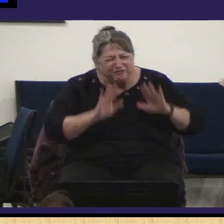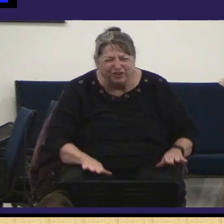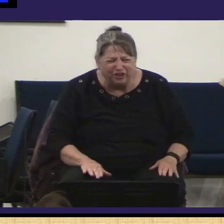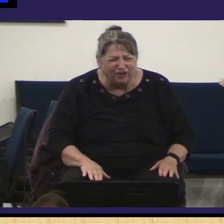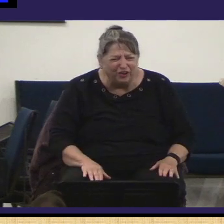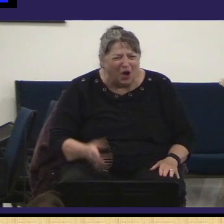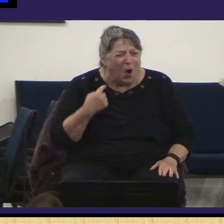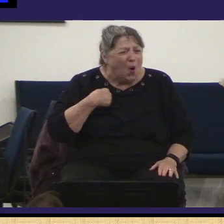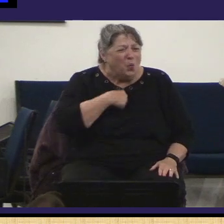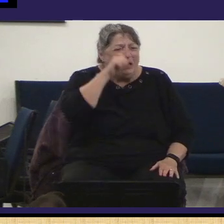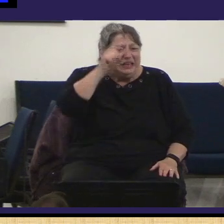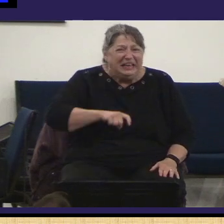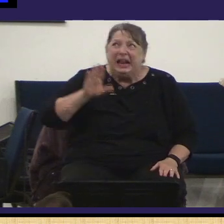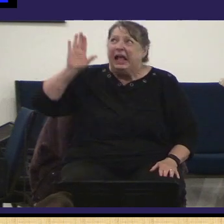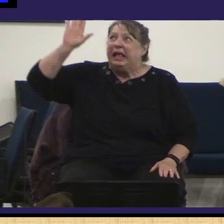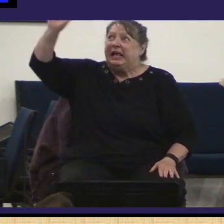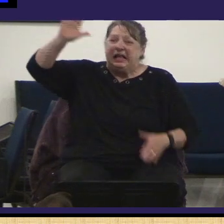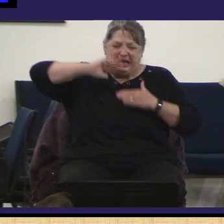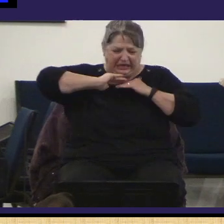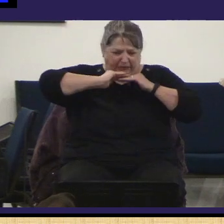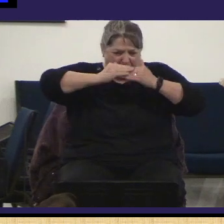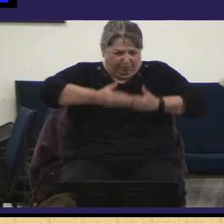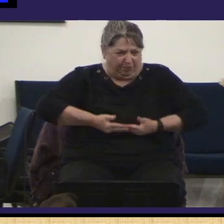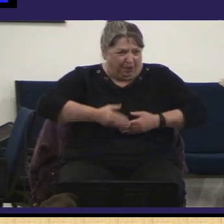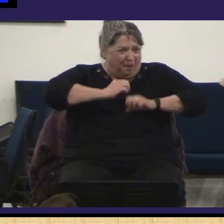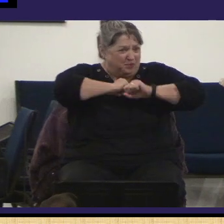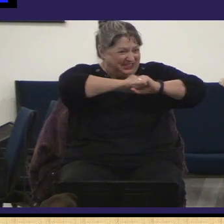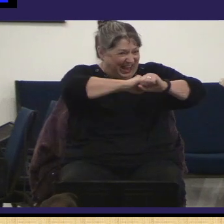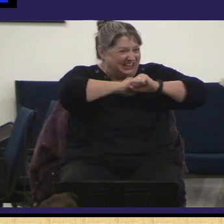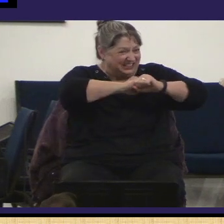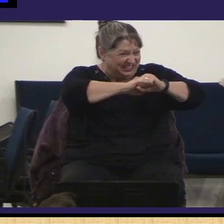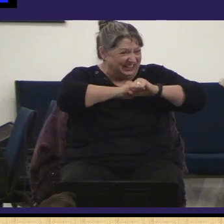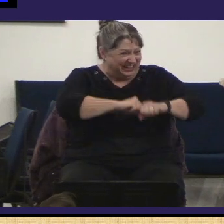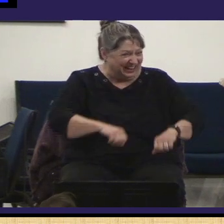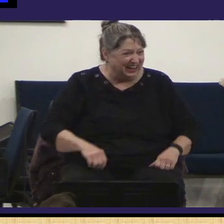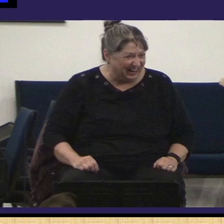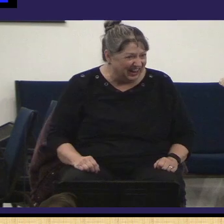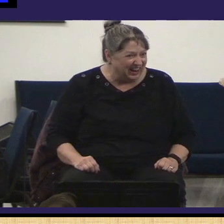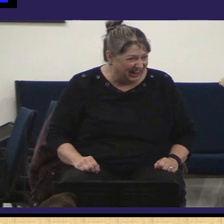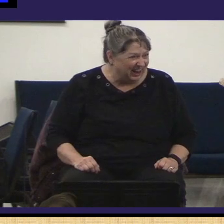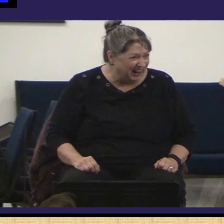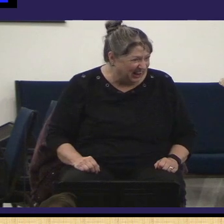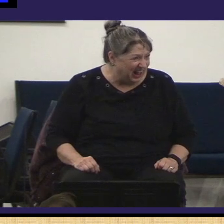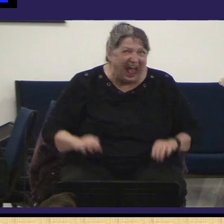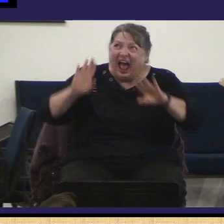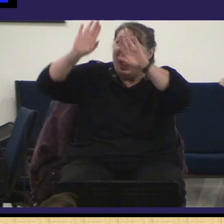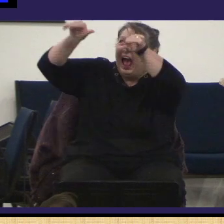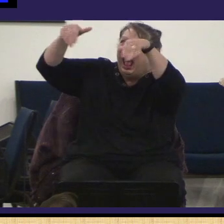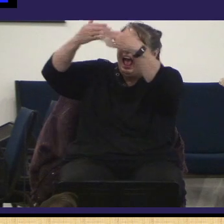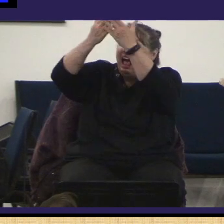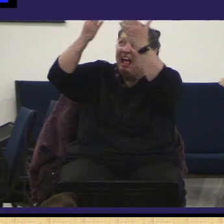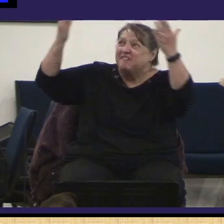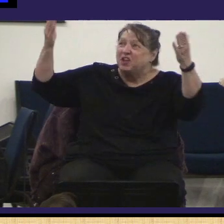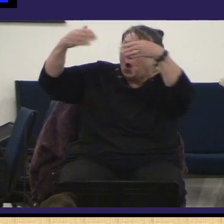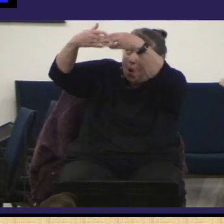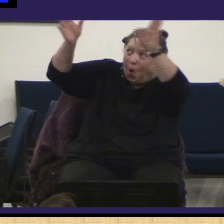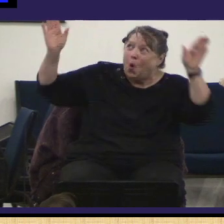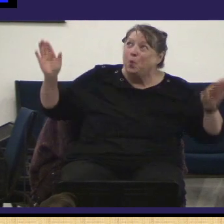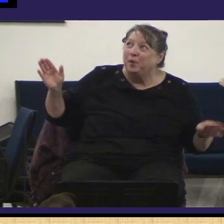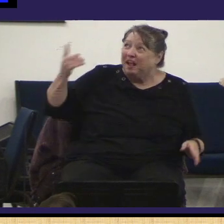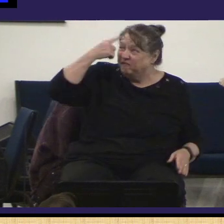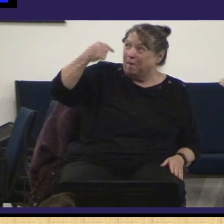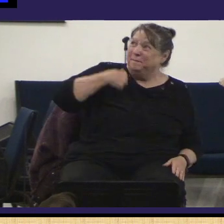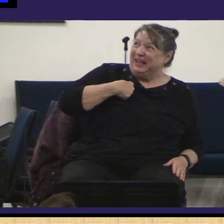not based on our righteousness. Church, if you think that heaven's going to open for you because you are righteous, you're in